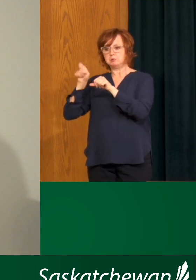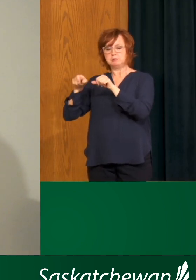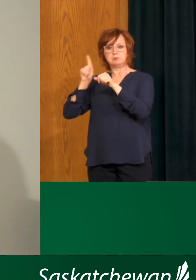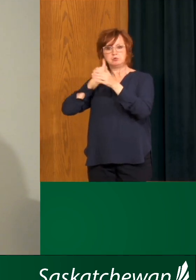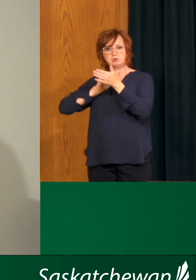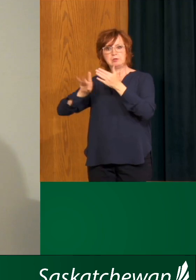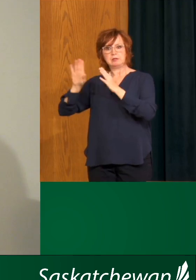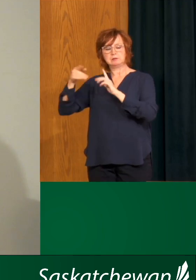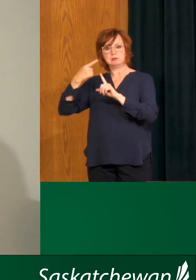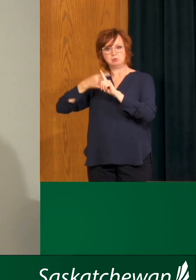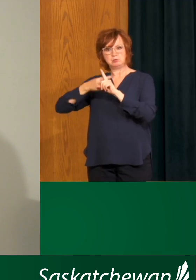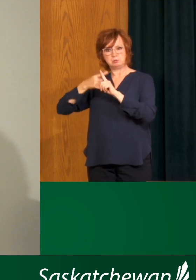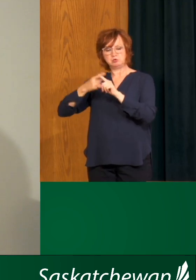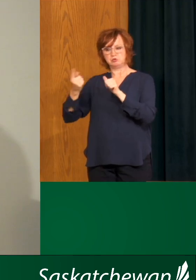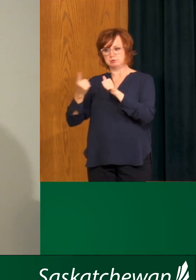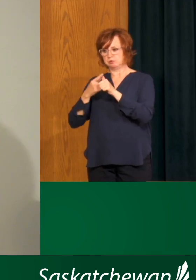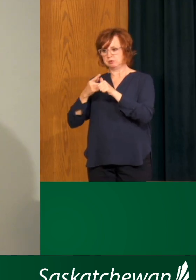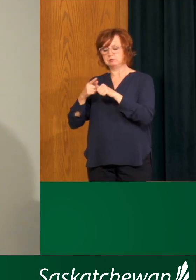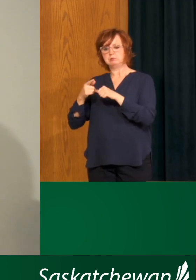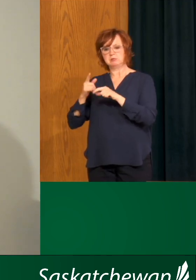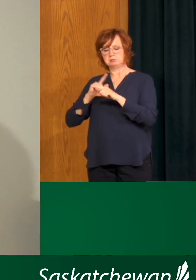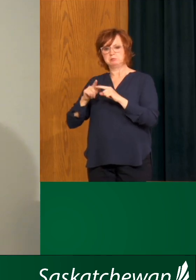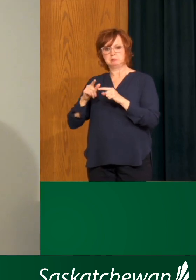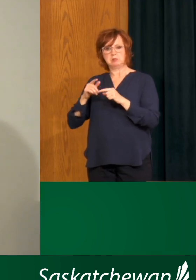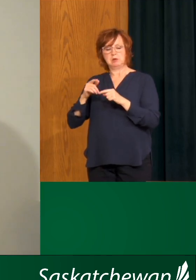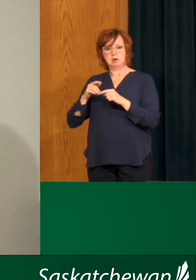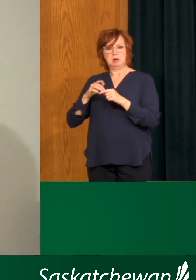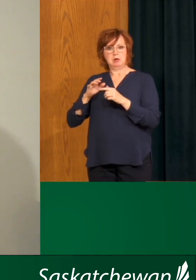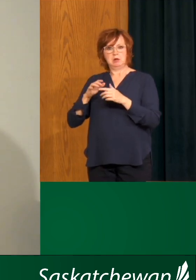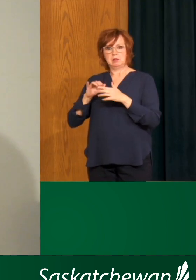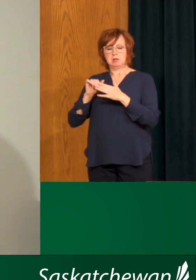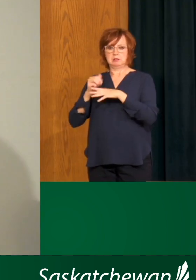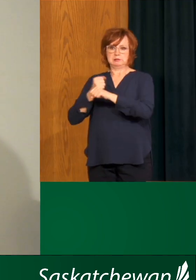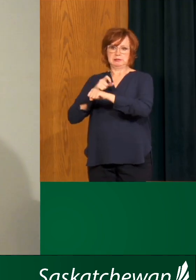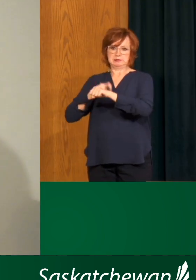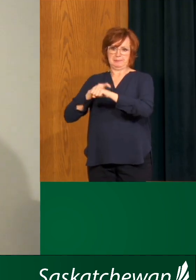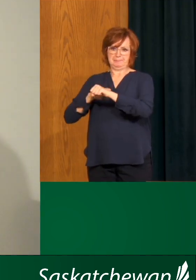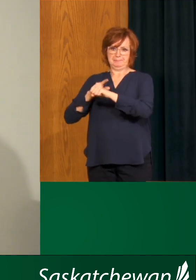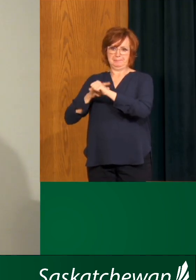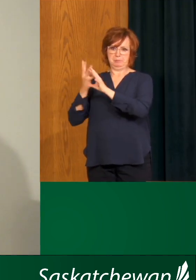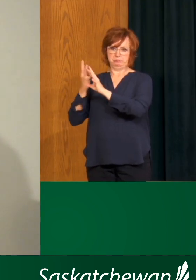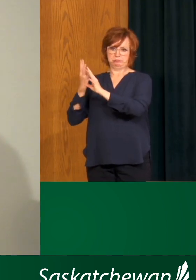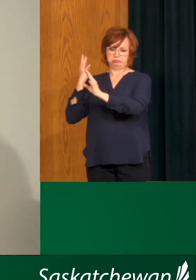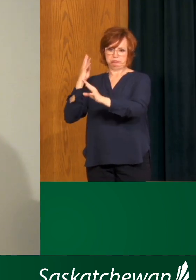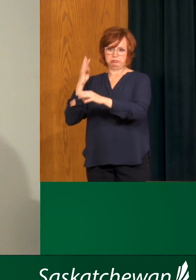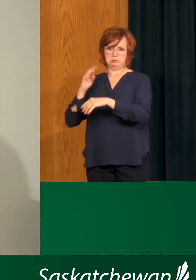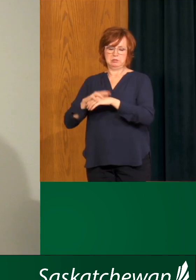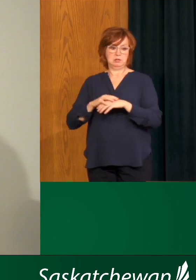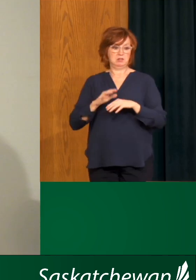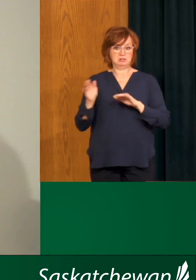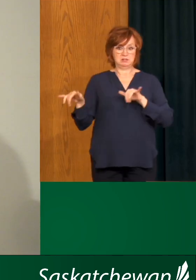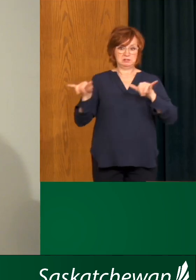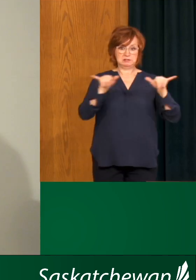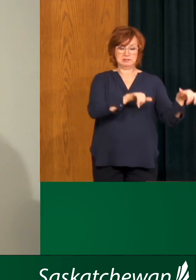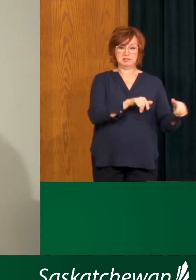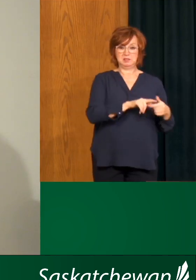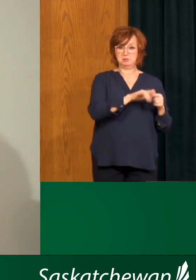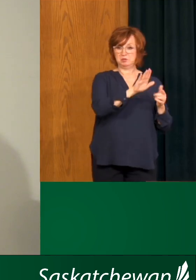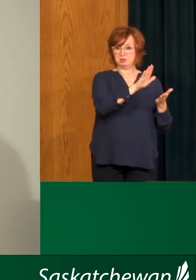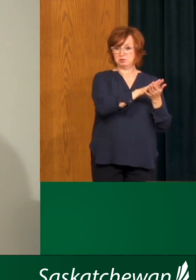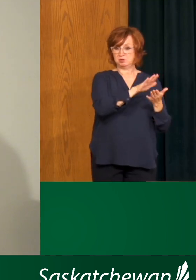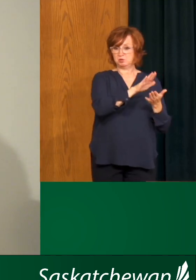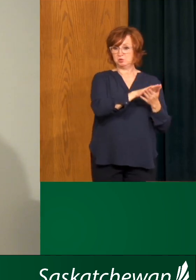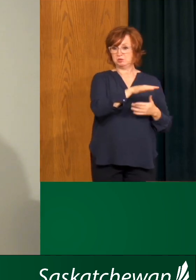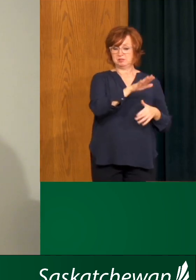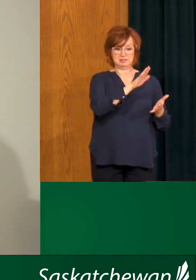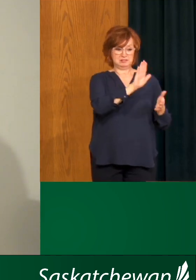time to screen, for example, staff coming in for their shift. And I think the same approach may not be feasible